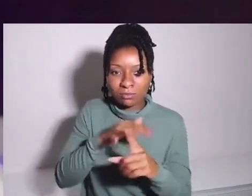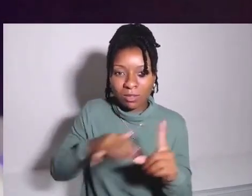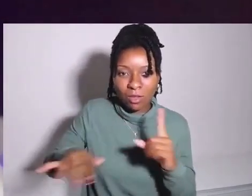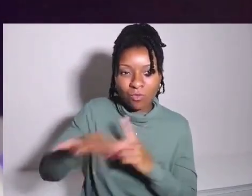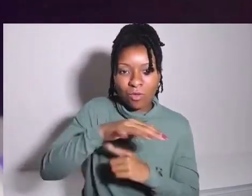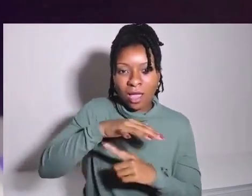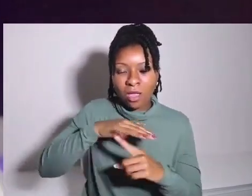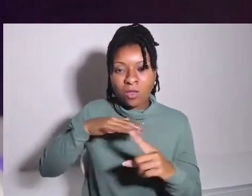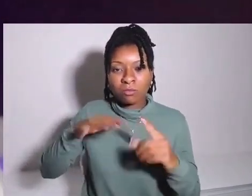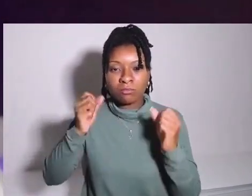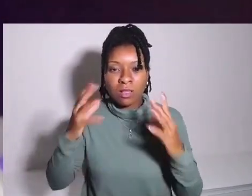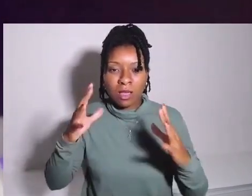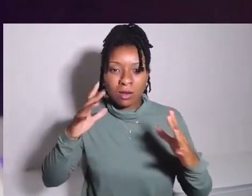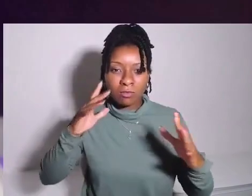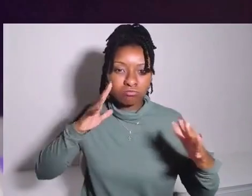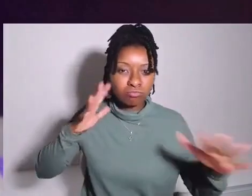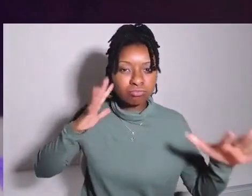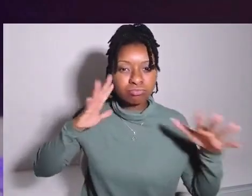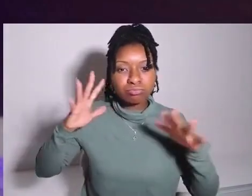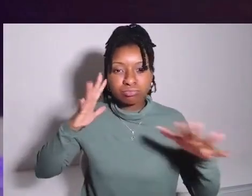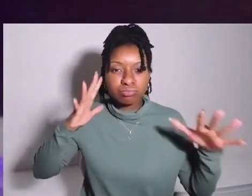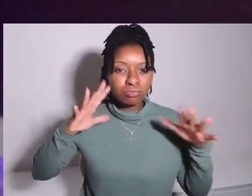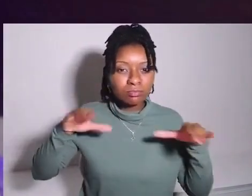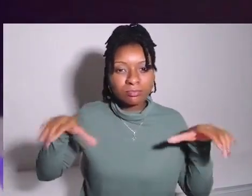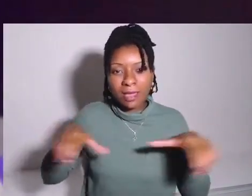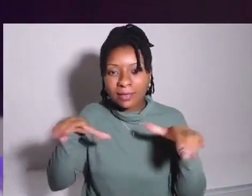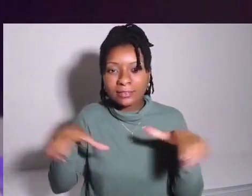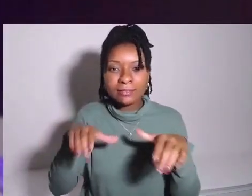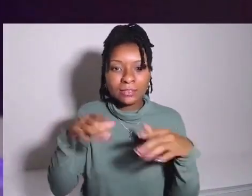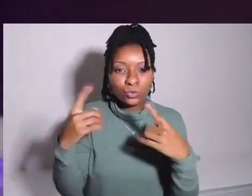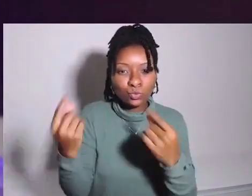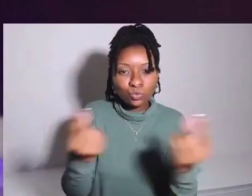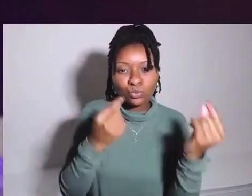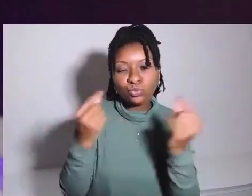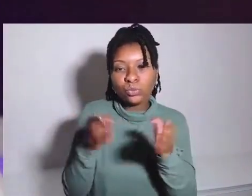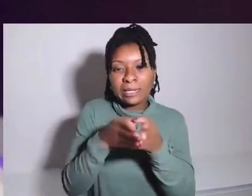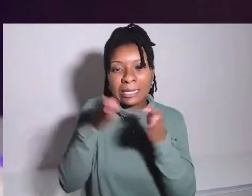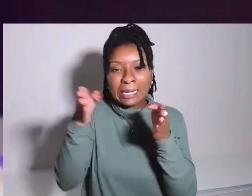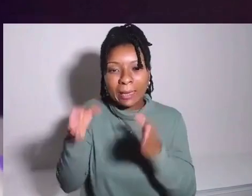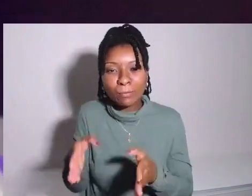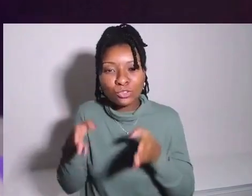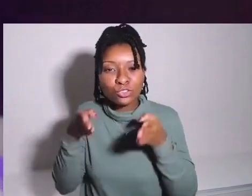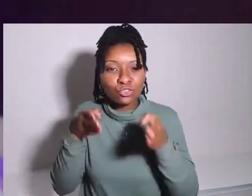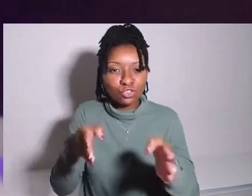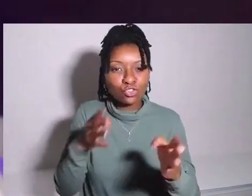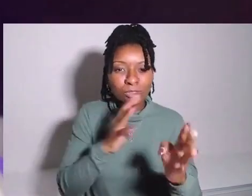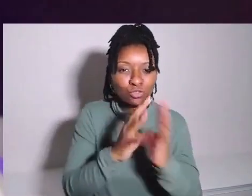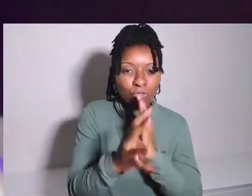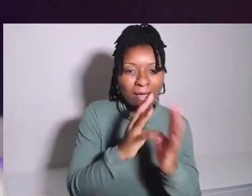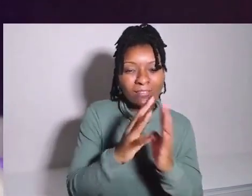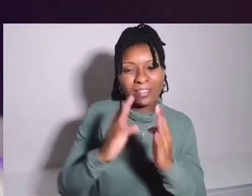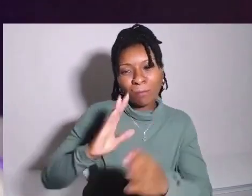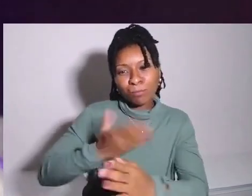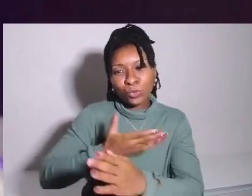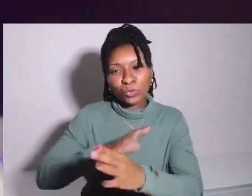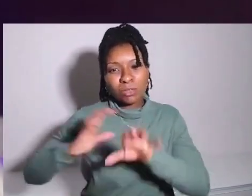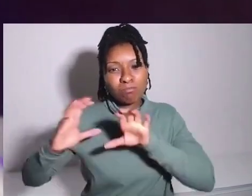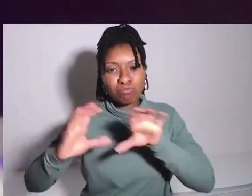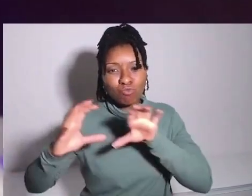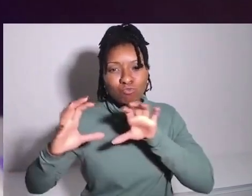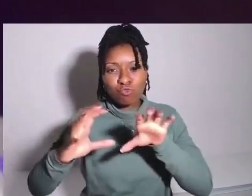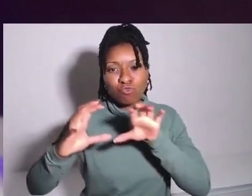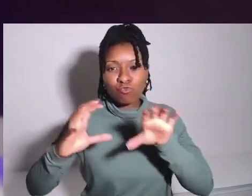of sound and activity. Neighbors and street traffic and sound, music coming through the walls, all